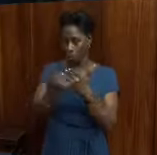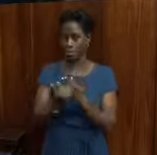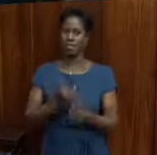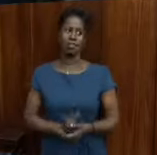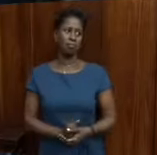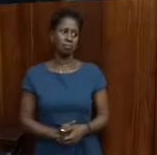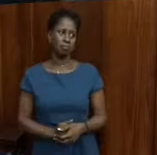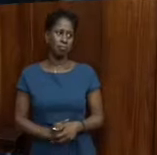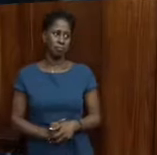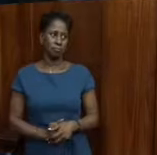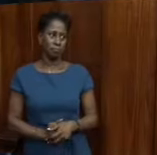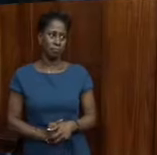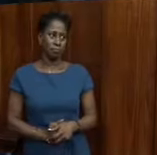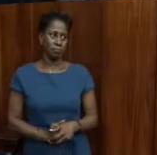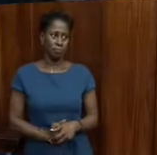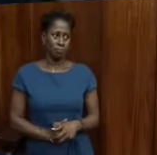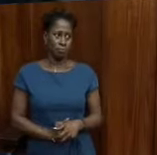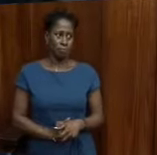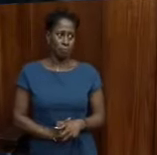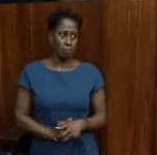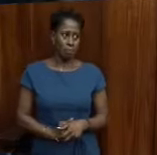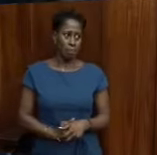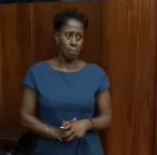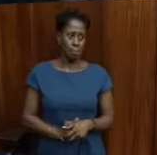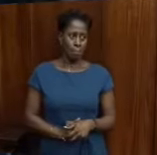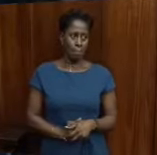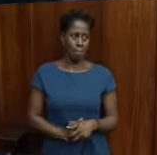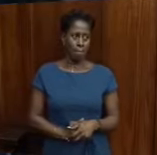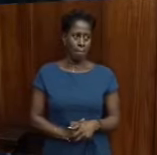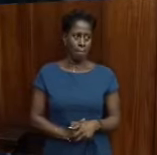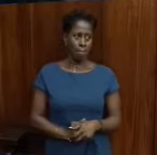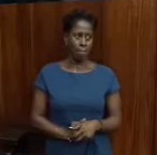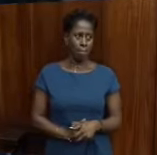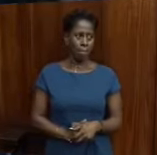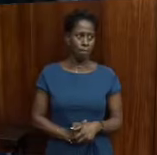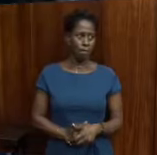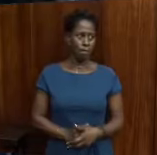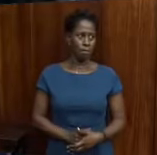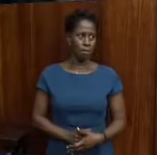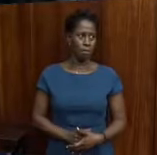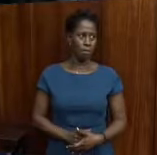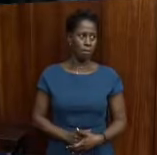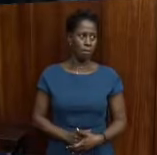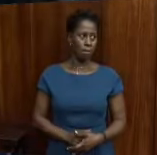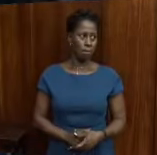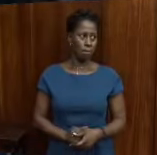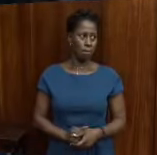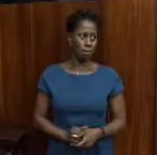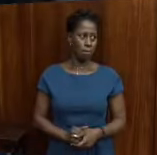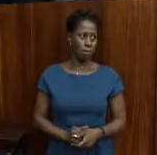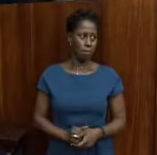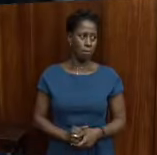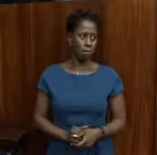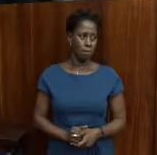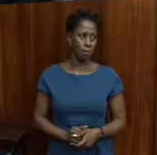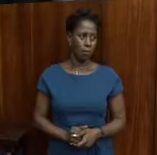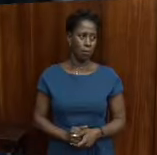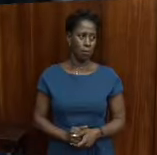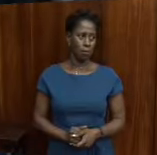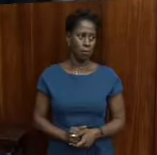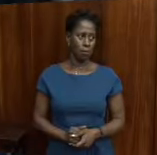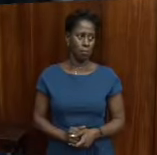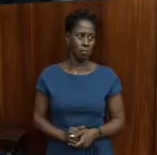confirm the viability of an estimated 30 megawatt geothermal power plant, and if proven viable, the